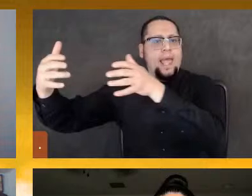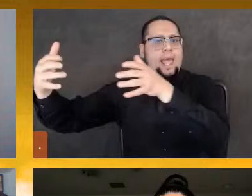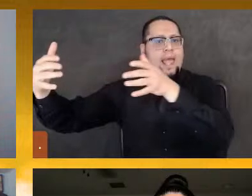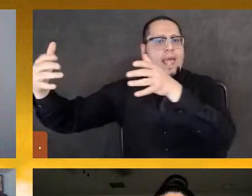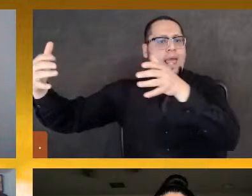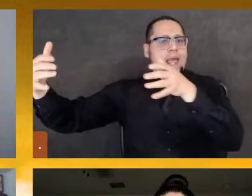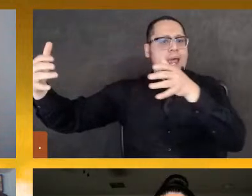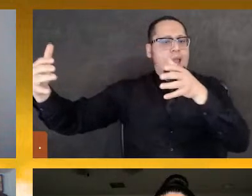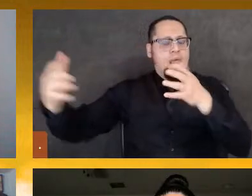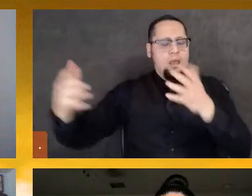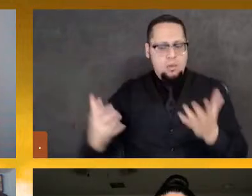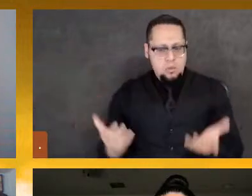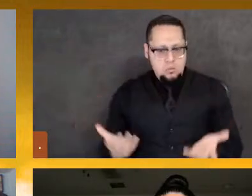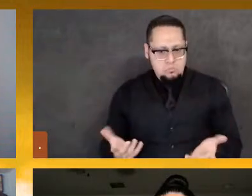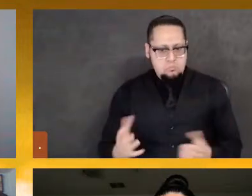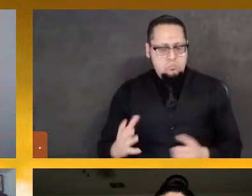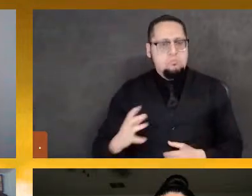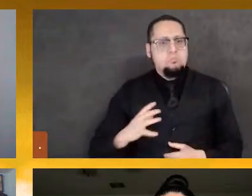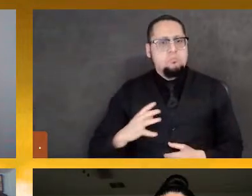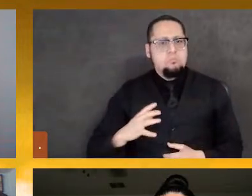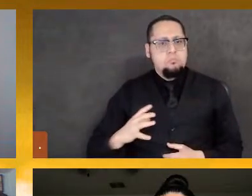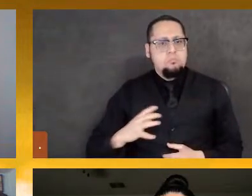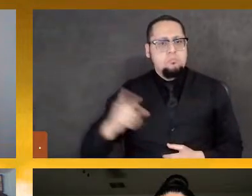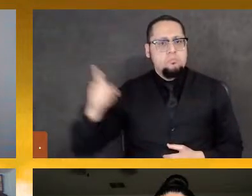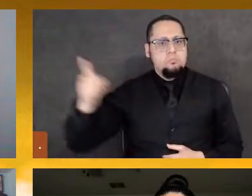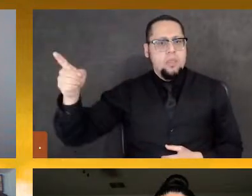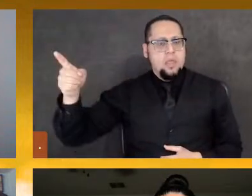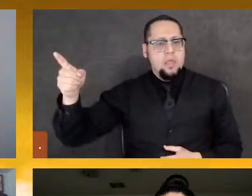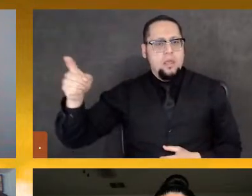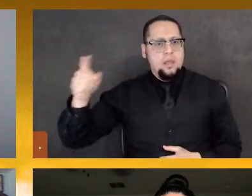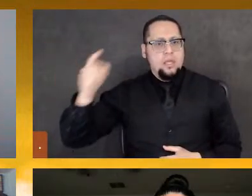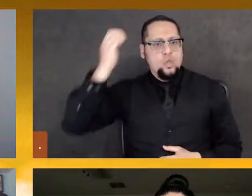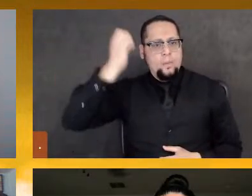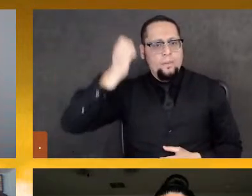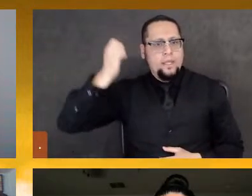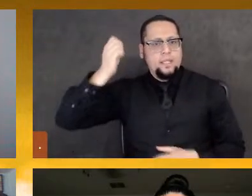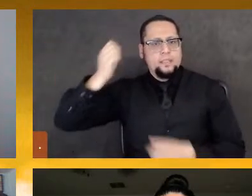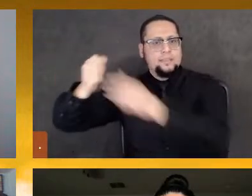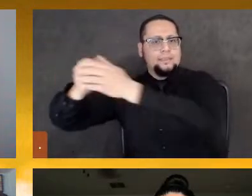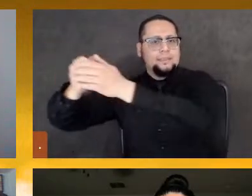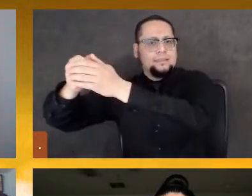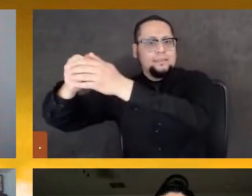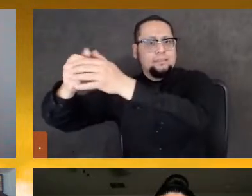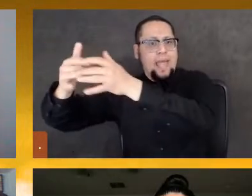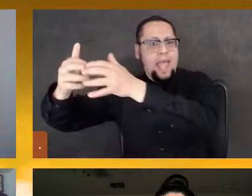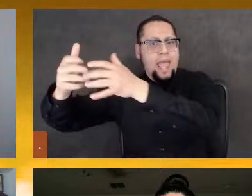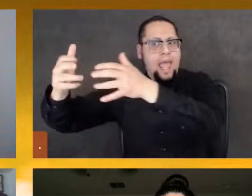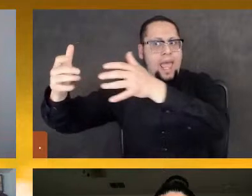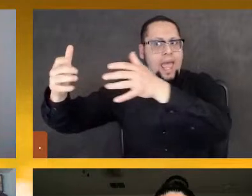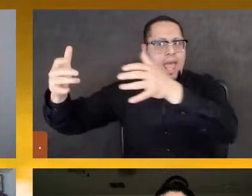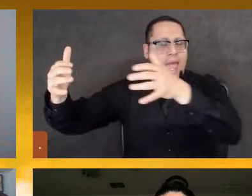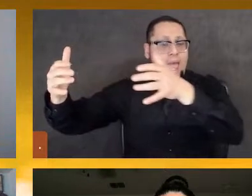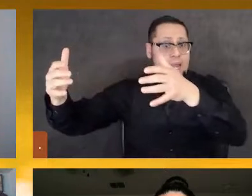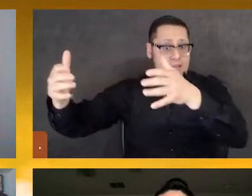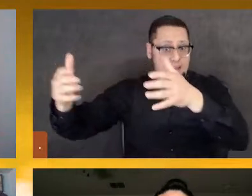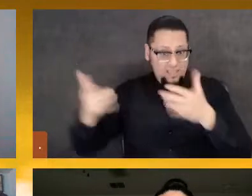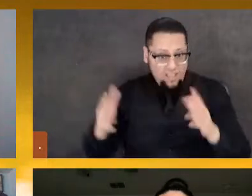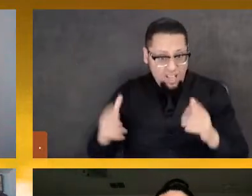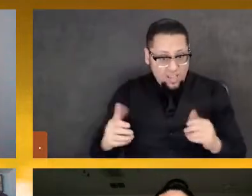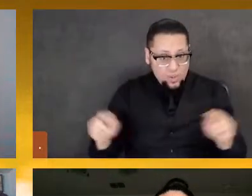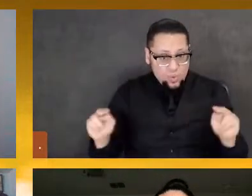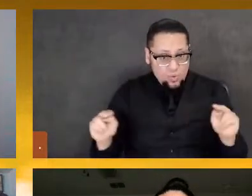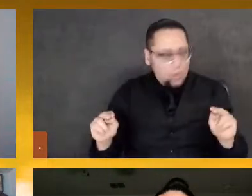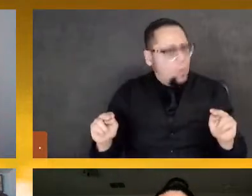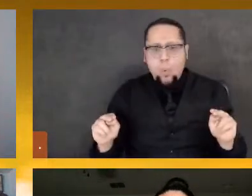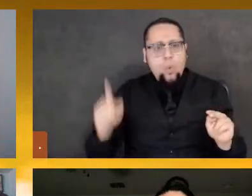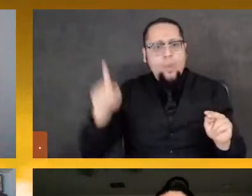Americans going westward, they're not just expanding, they're invading other people's lands. So the language